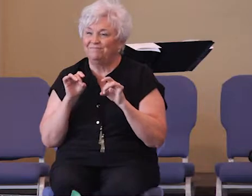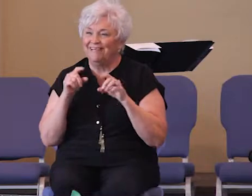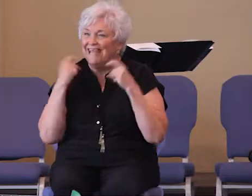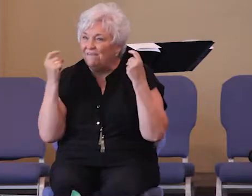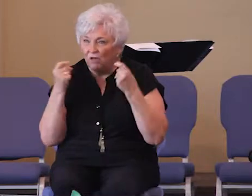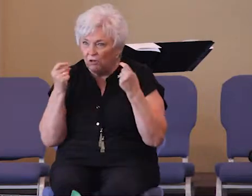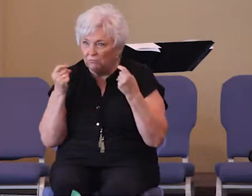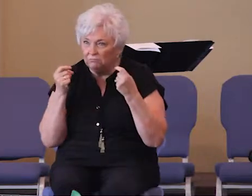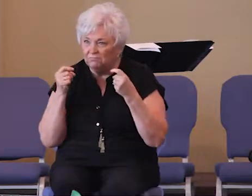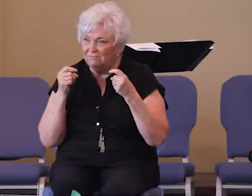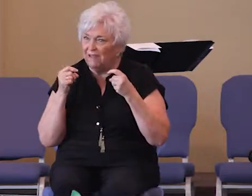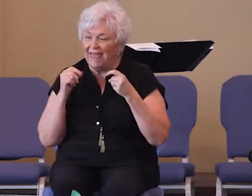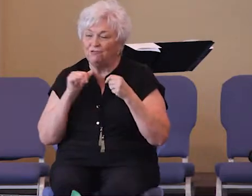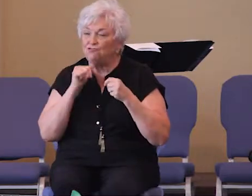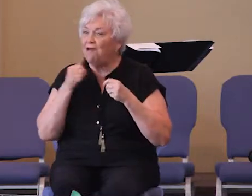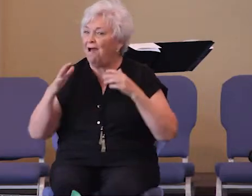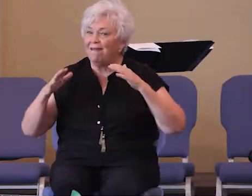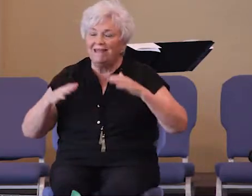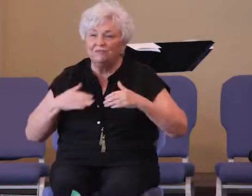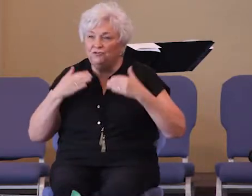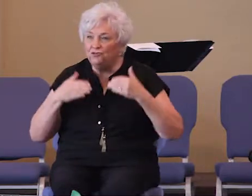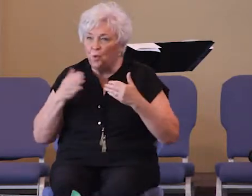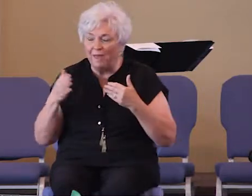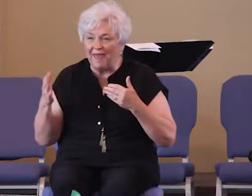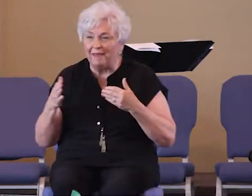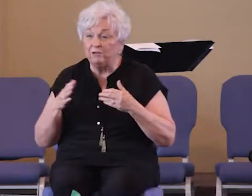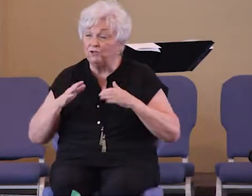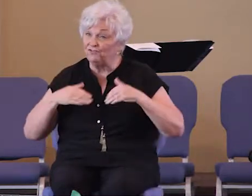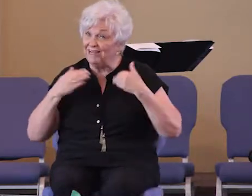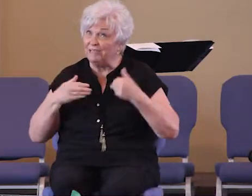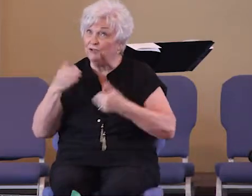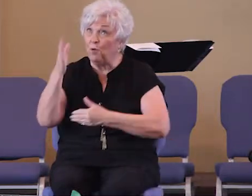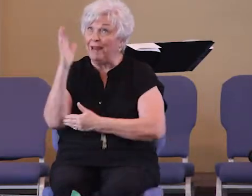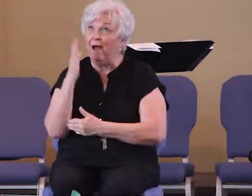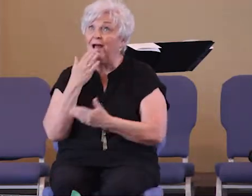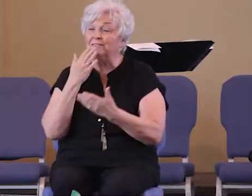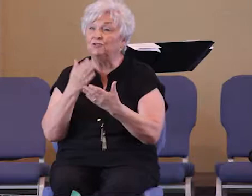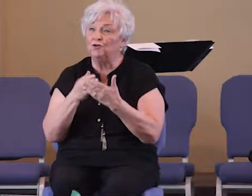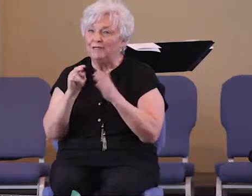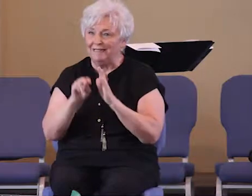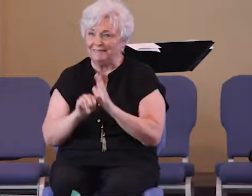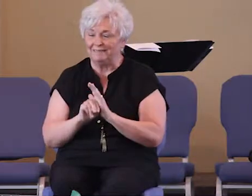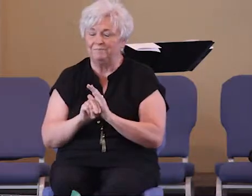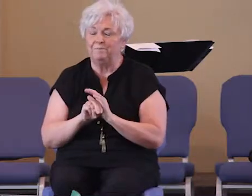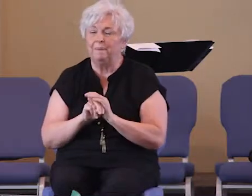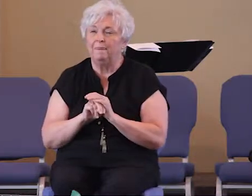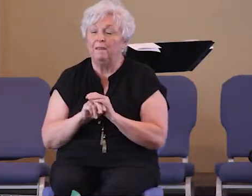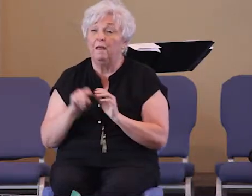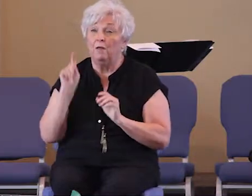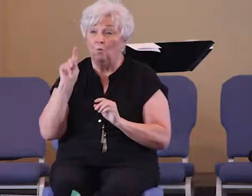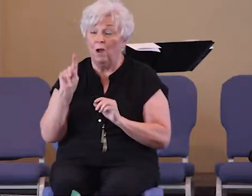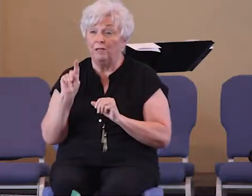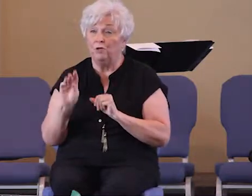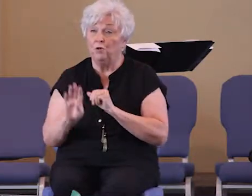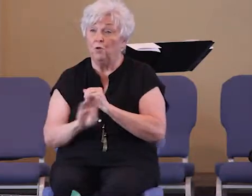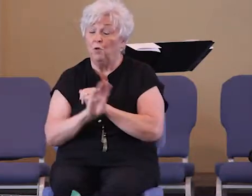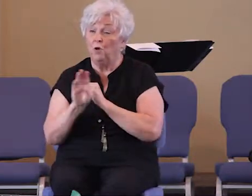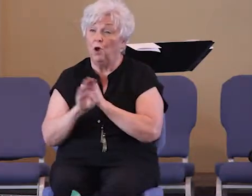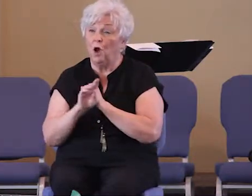things. Enjoy the goodness of God. Verse number three is this. The one who guards his mouth preserves his